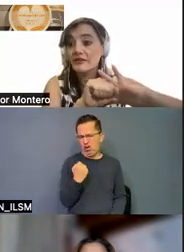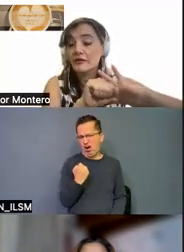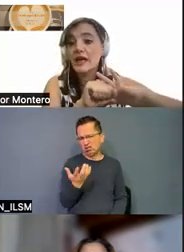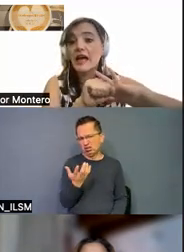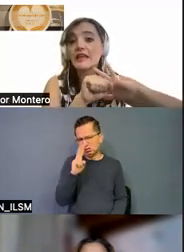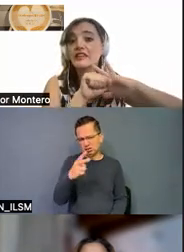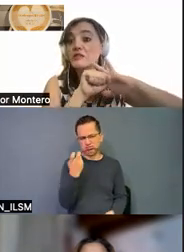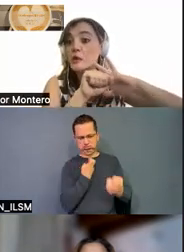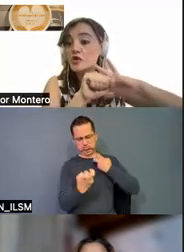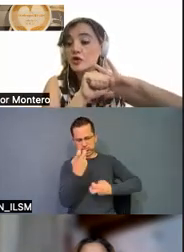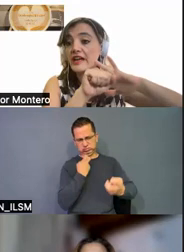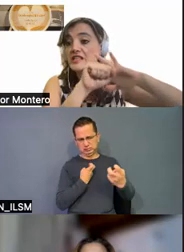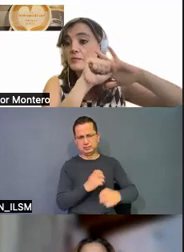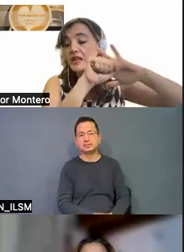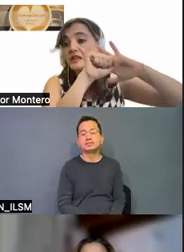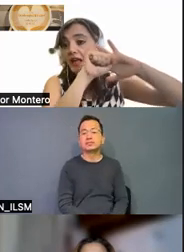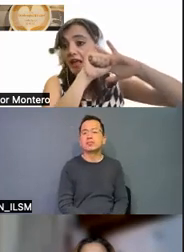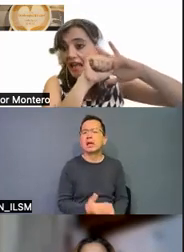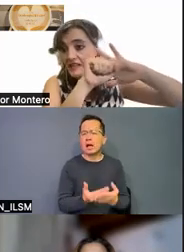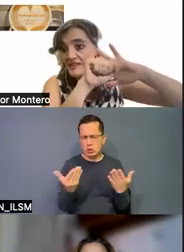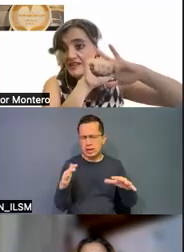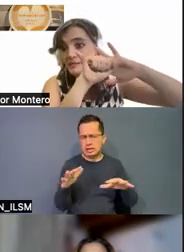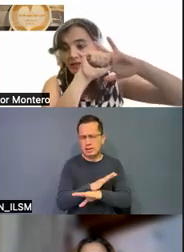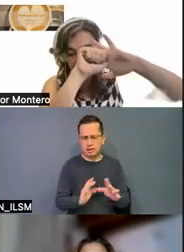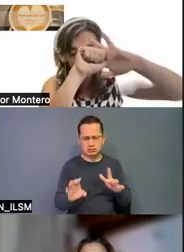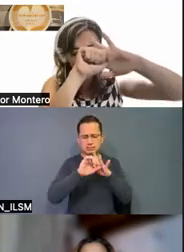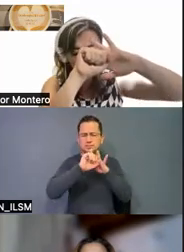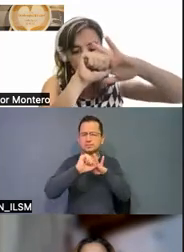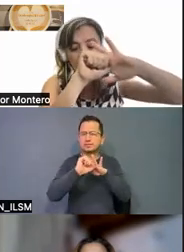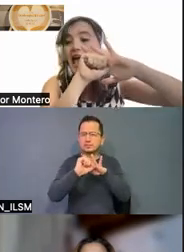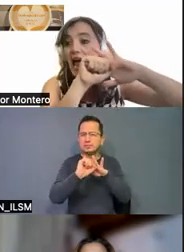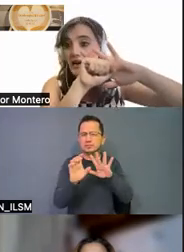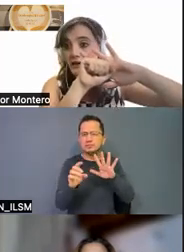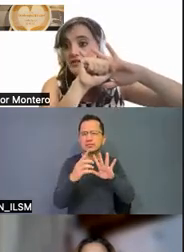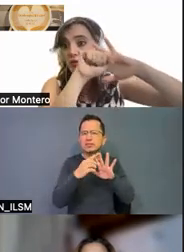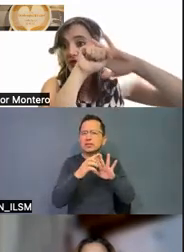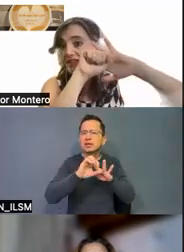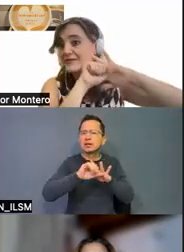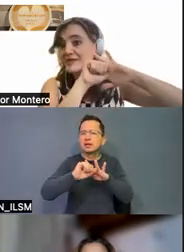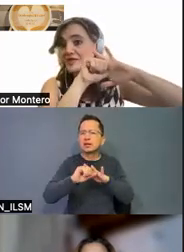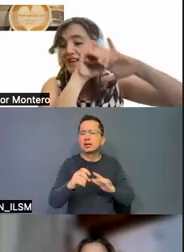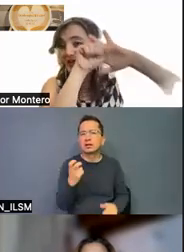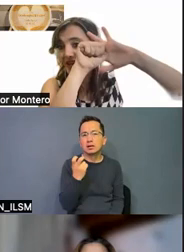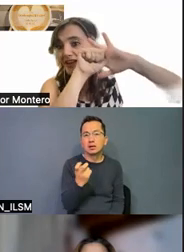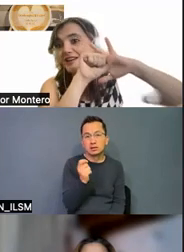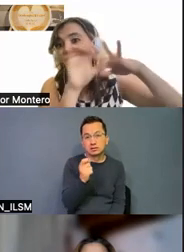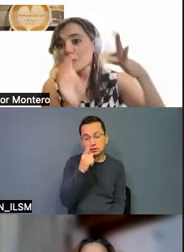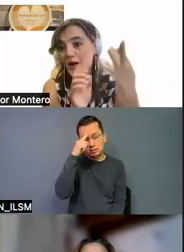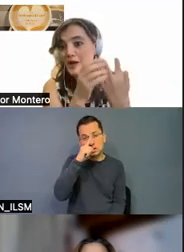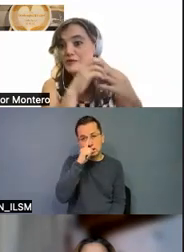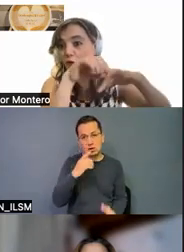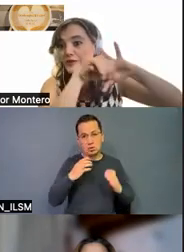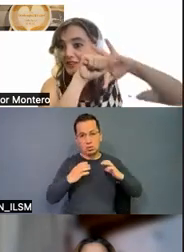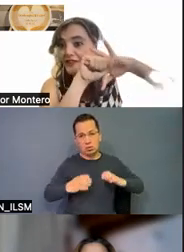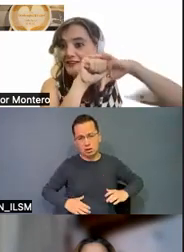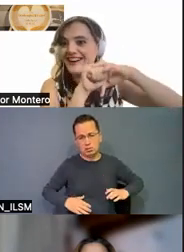gallbladder. And the emotion that is being aided by this movement is anger. So every time you get angry, you know